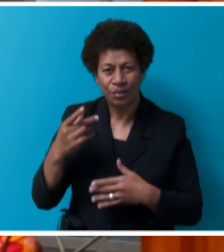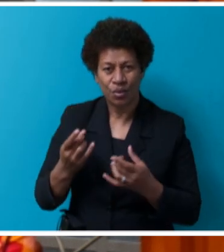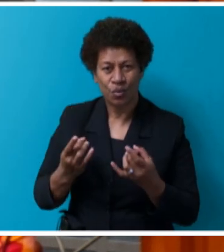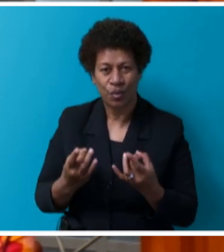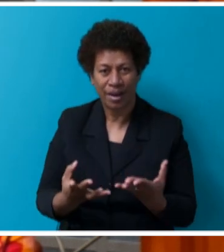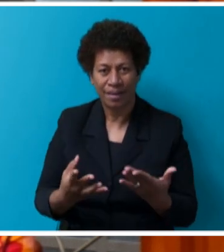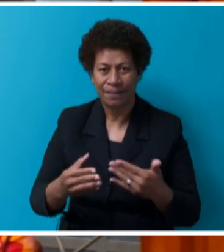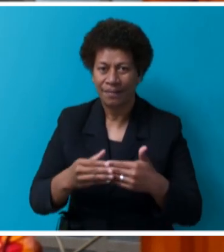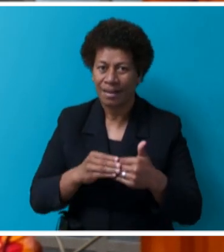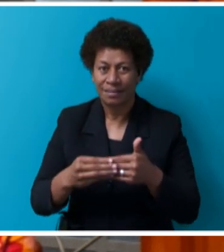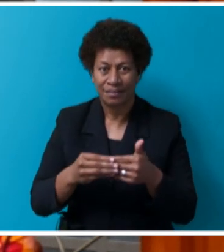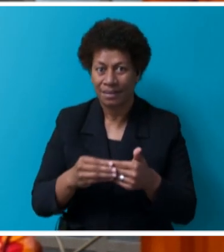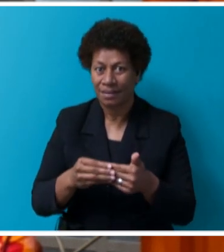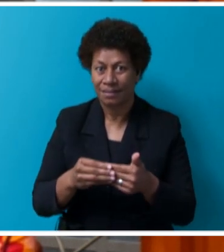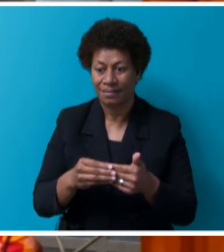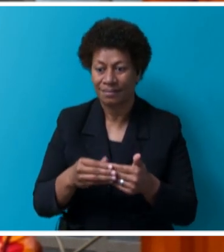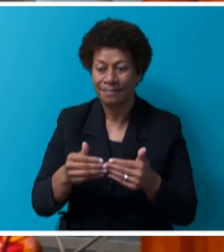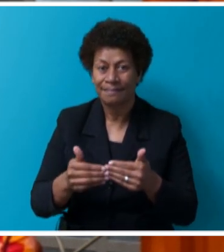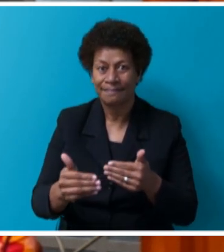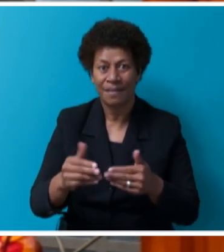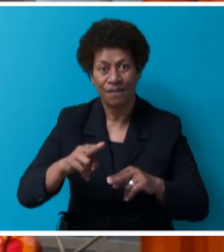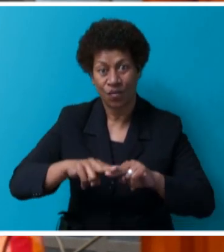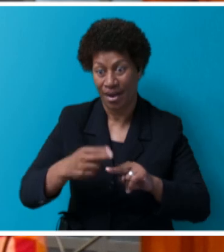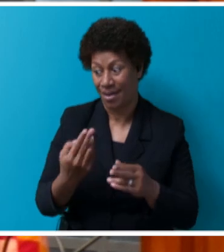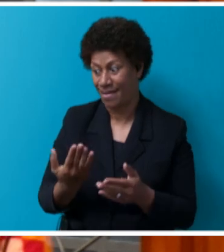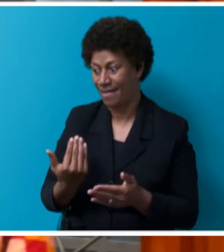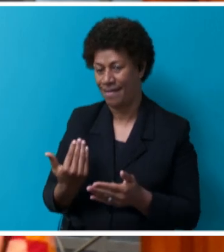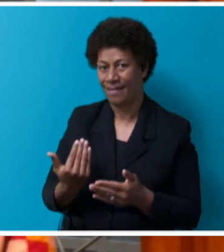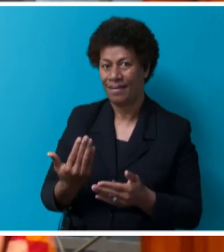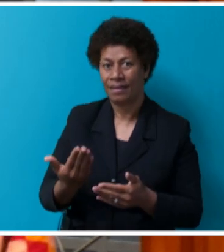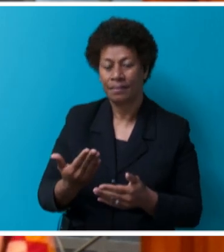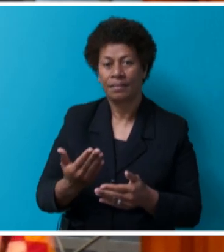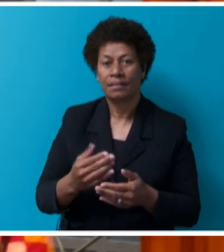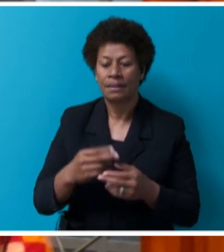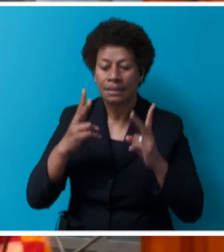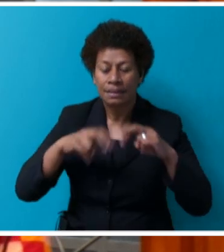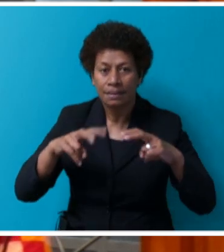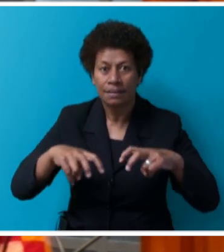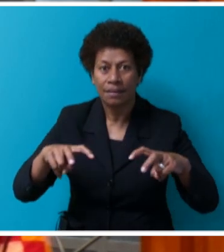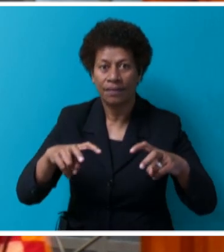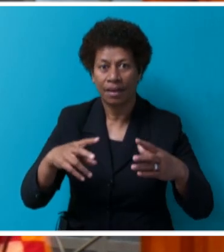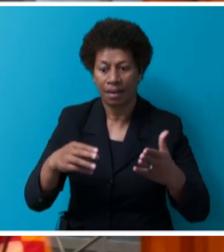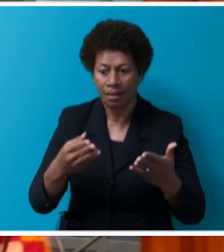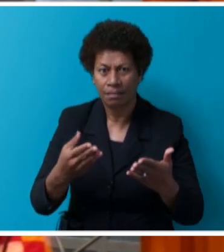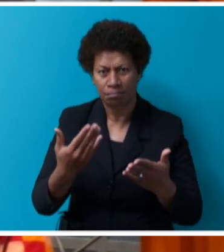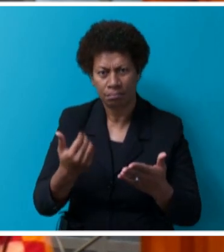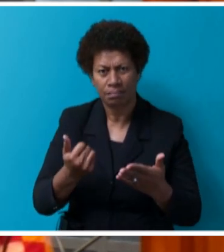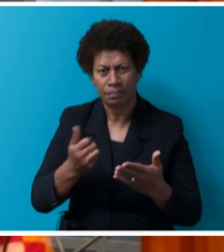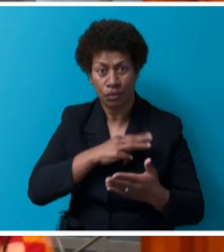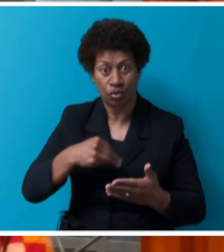flexible implementation commenced last Friday. The survey conducted by the Ministry of Education shows that from